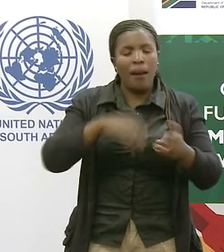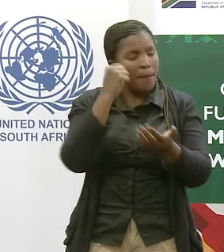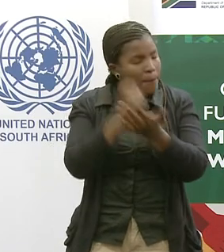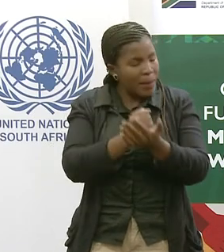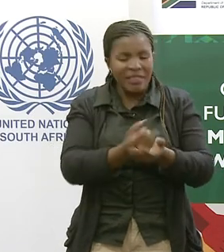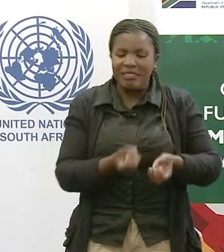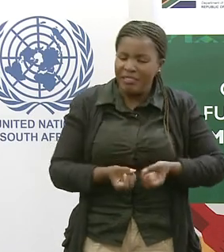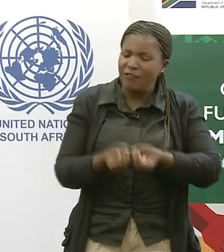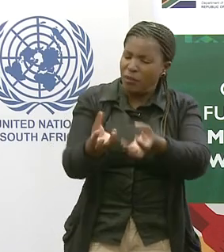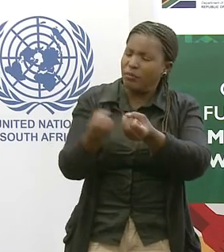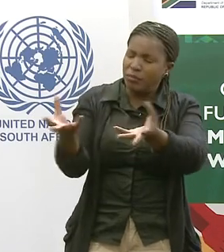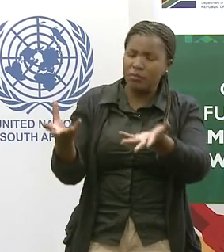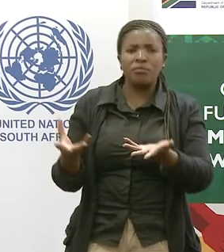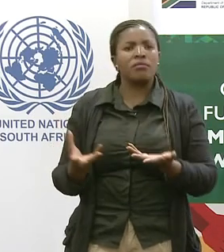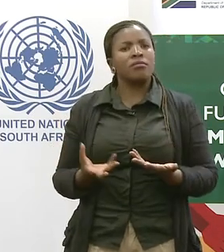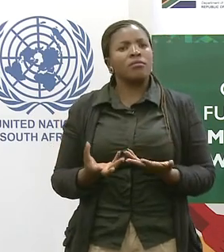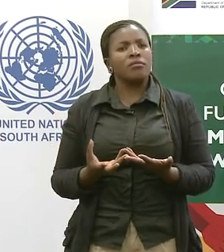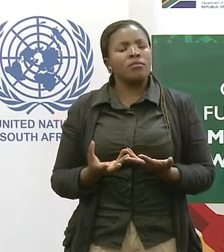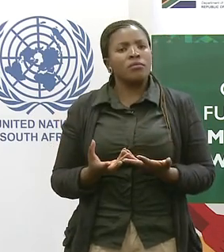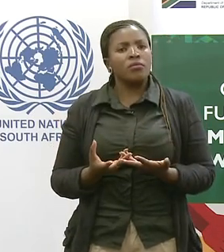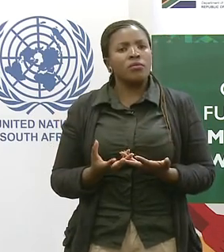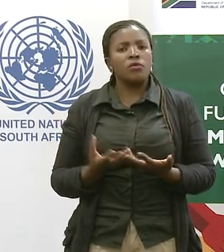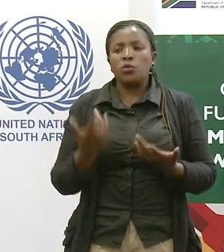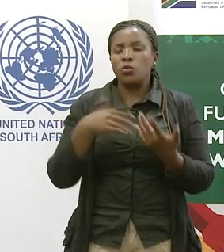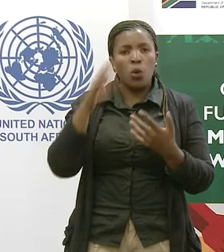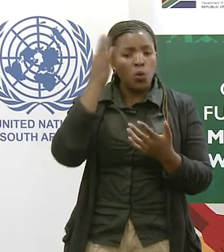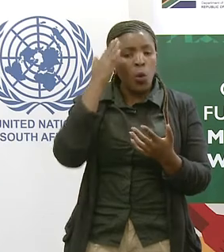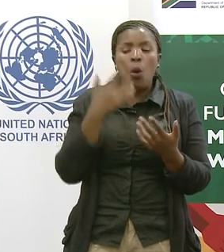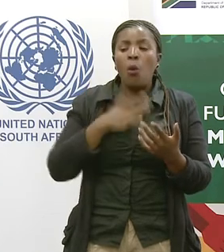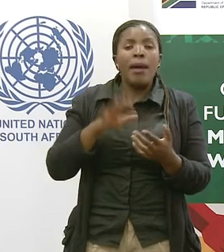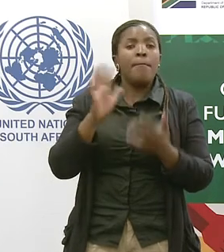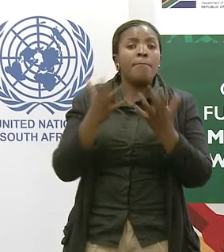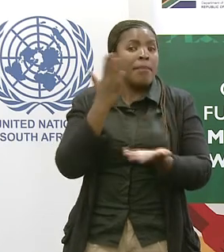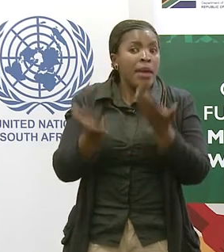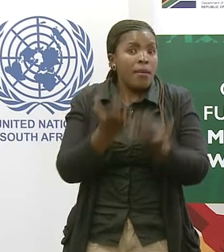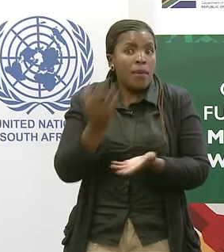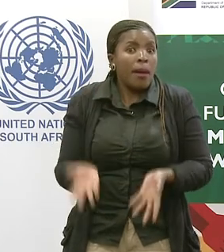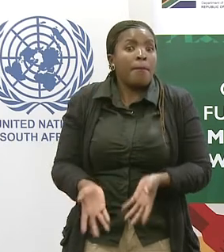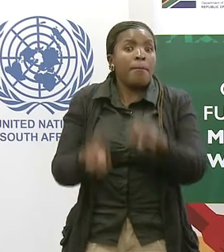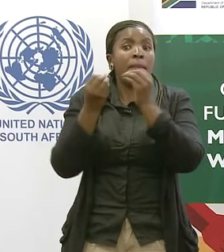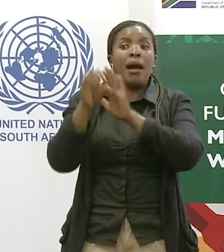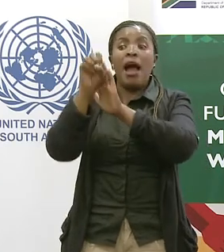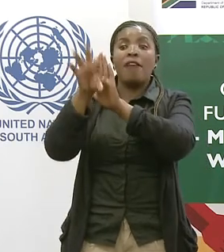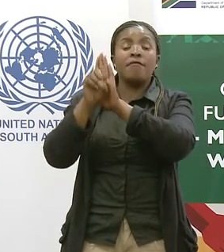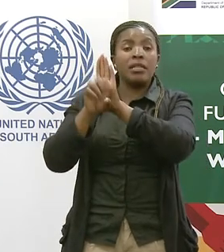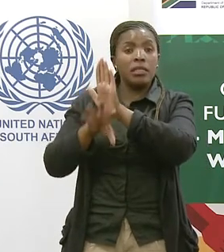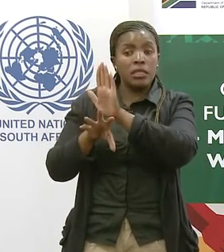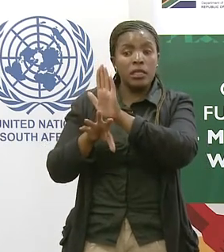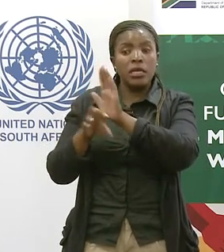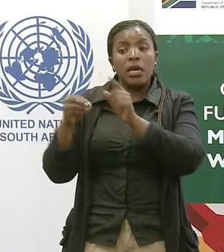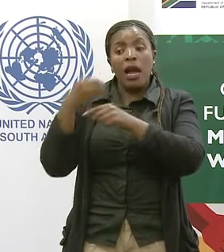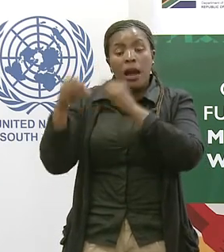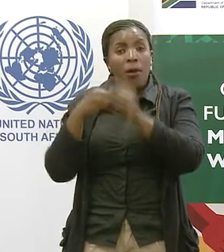all levels, so that when that advert comes out, the person who's in Soweto should be able to say, why have you